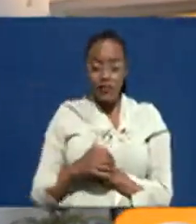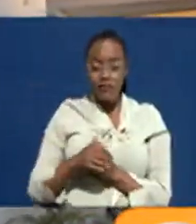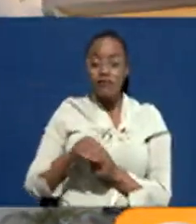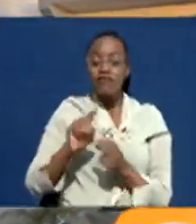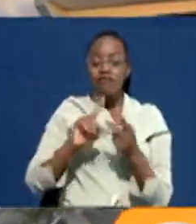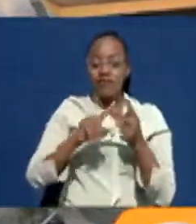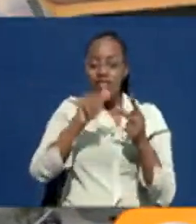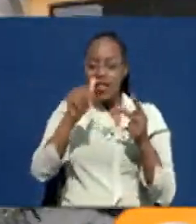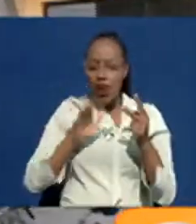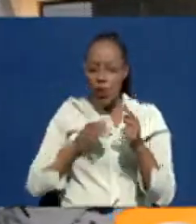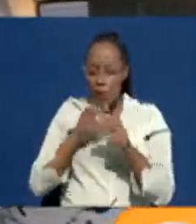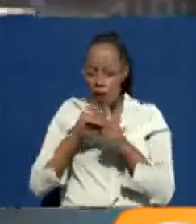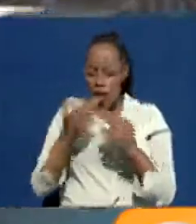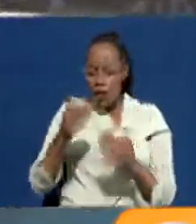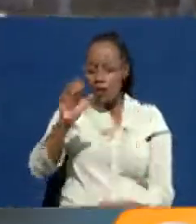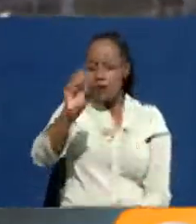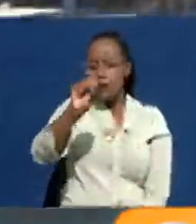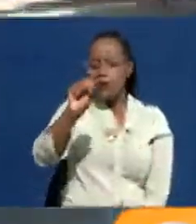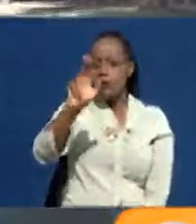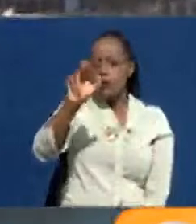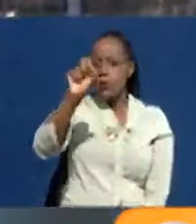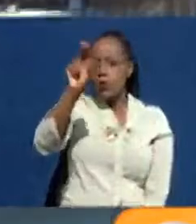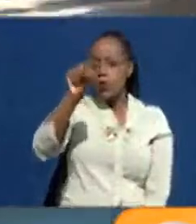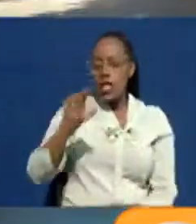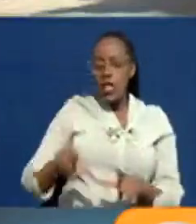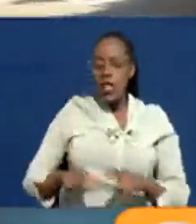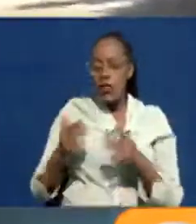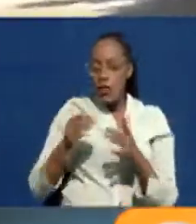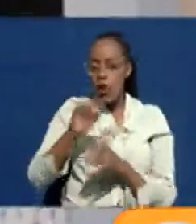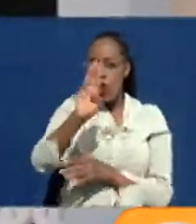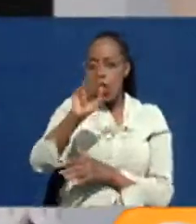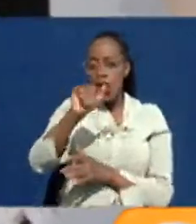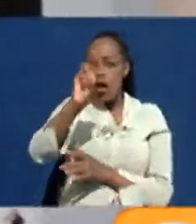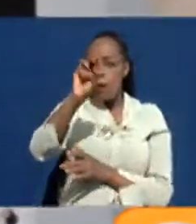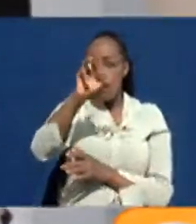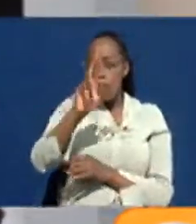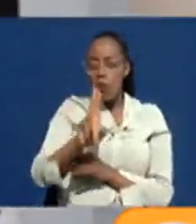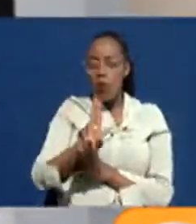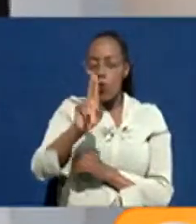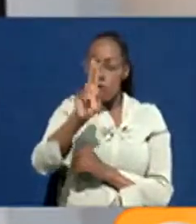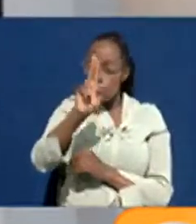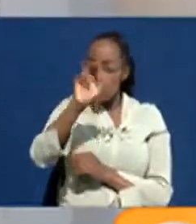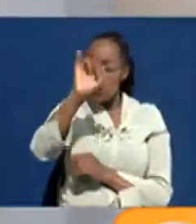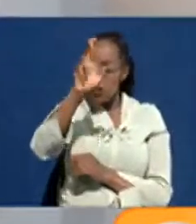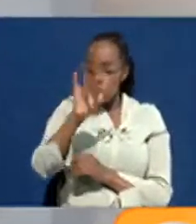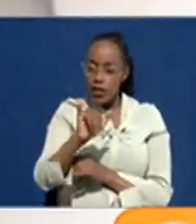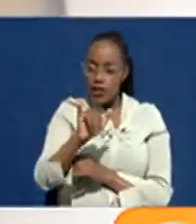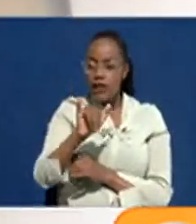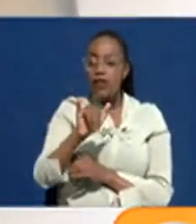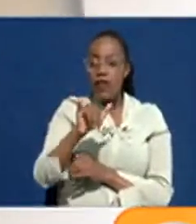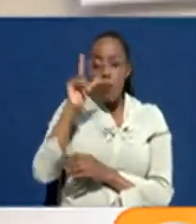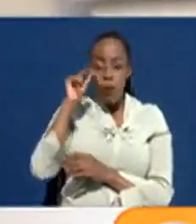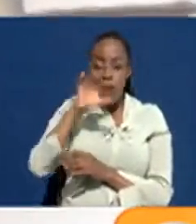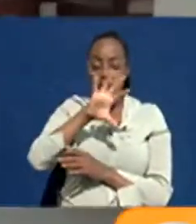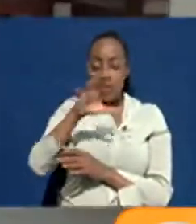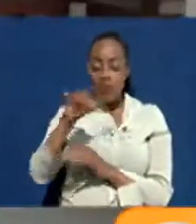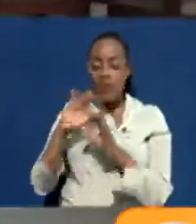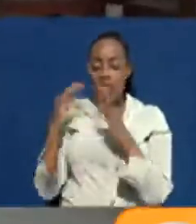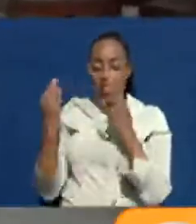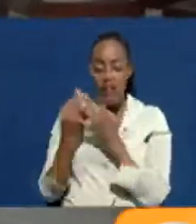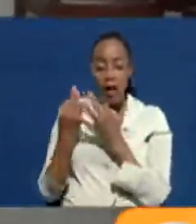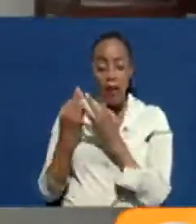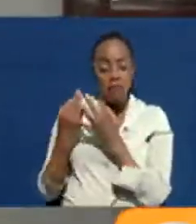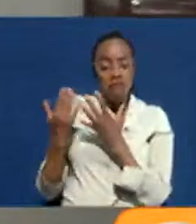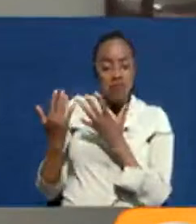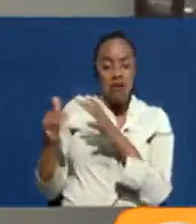Susan Muisio is a resident of Bamburi, Mombasa County. Susan and members of her family have